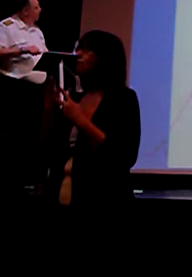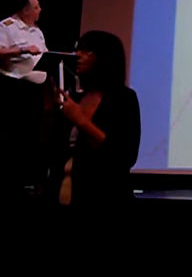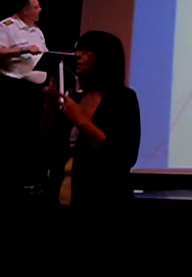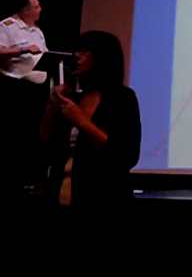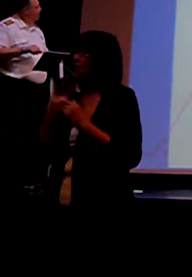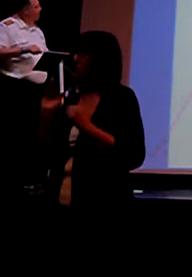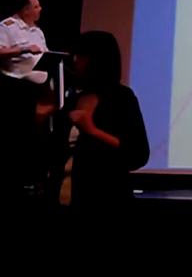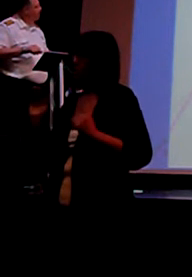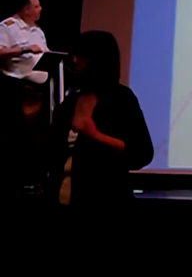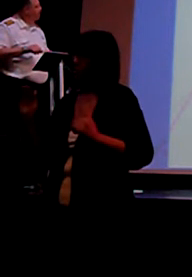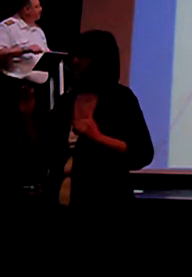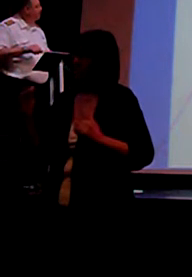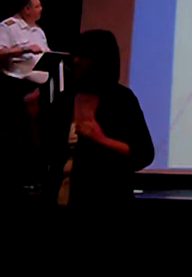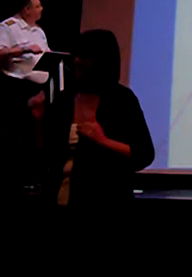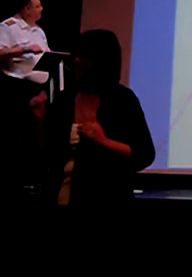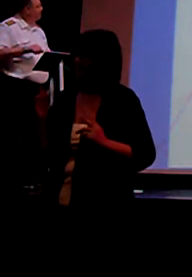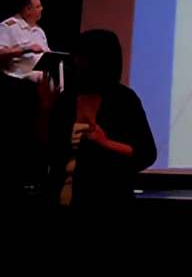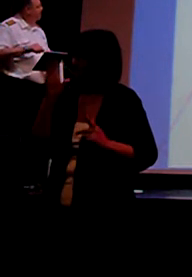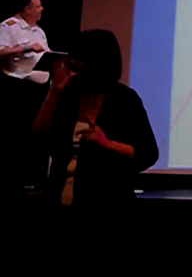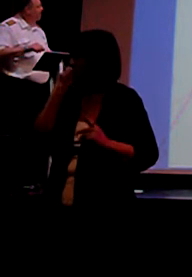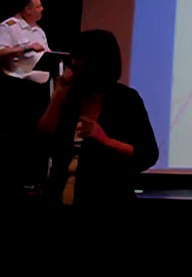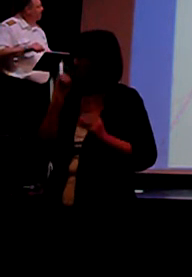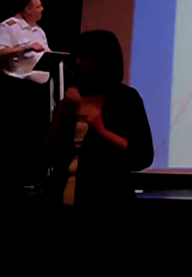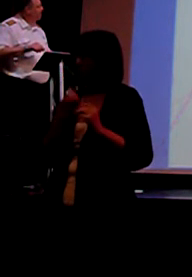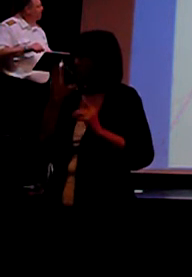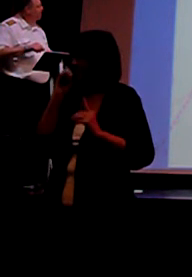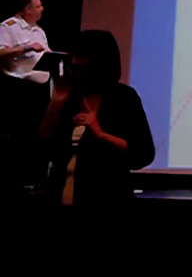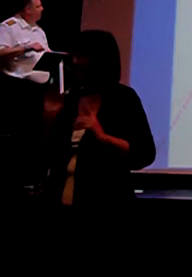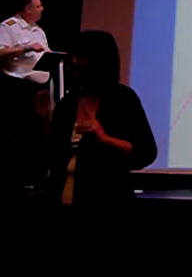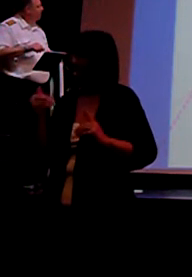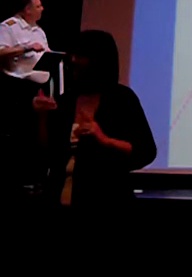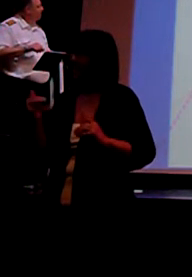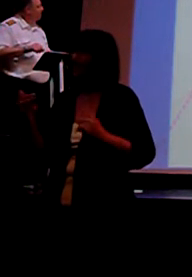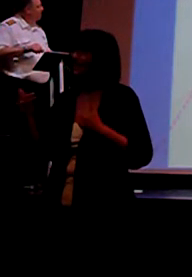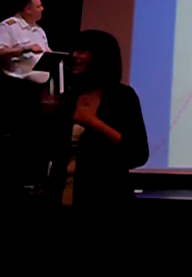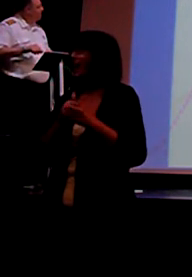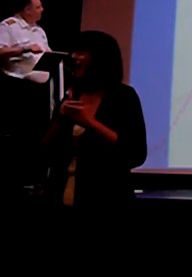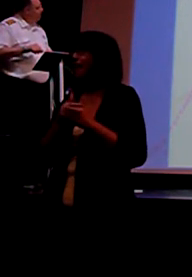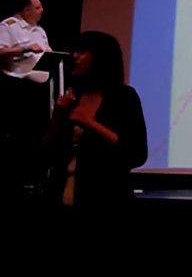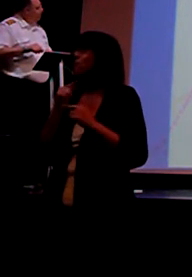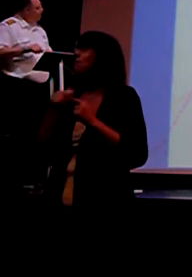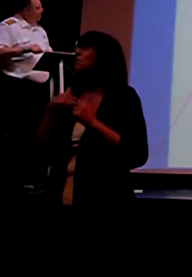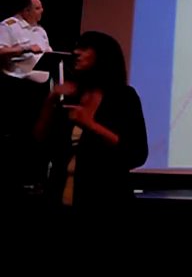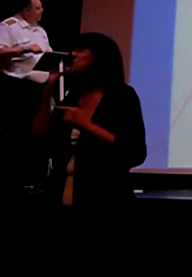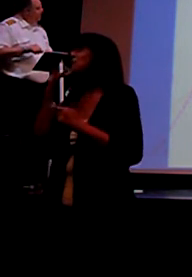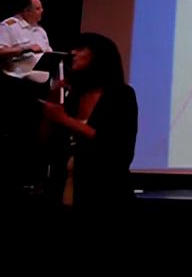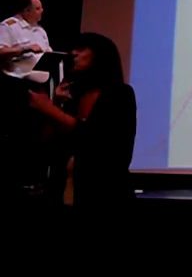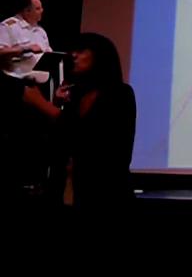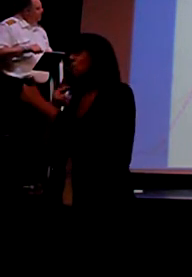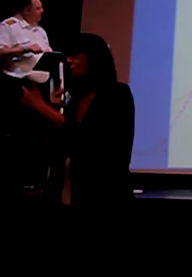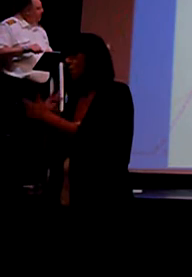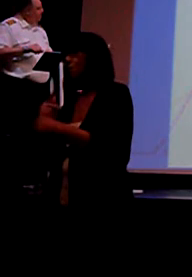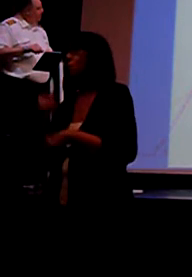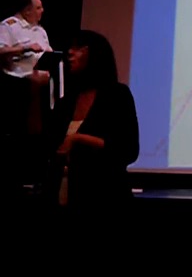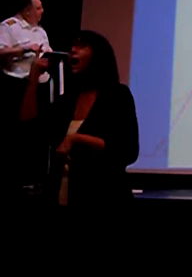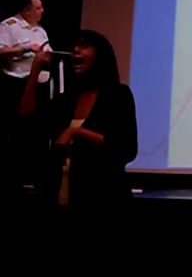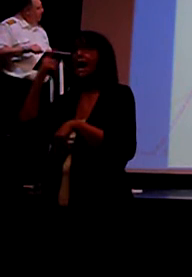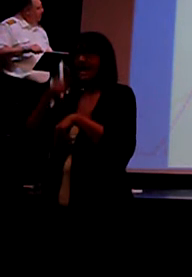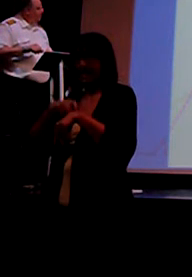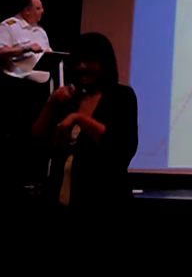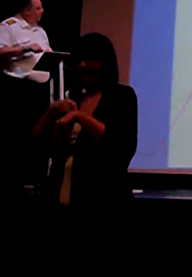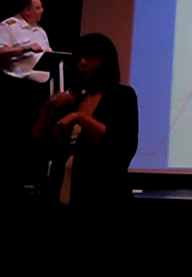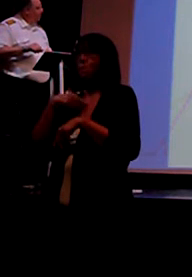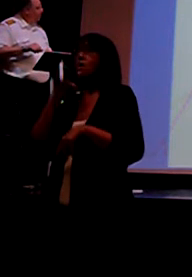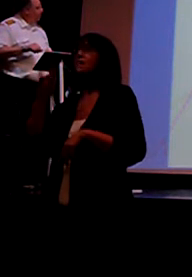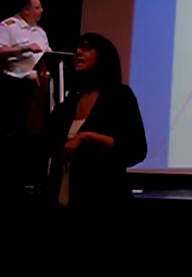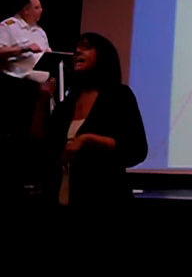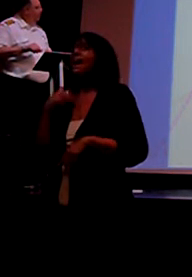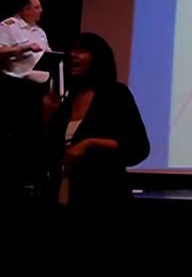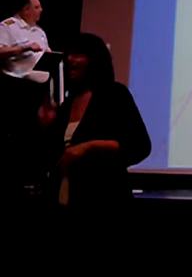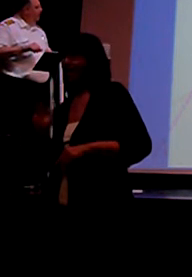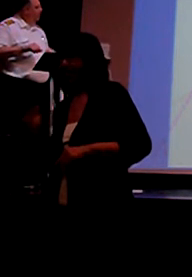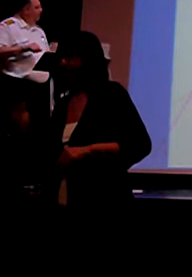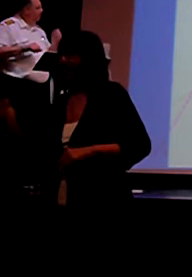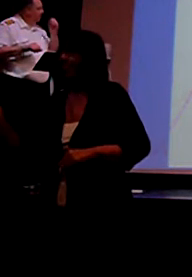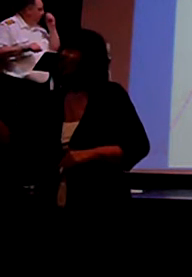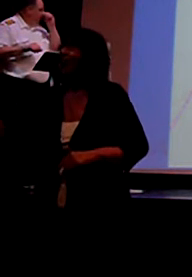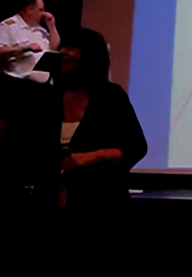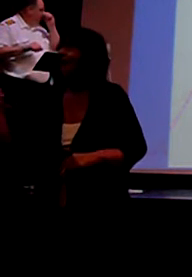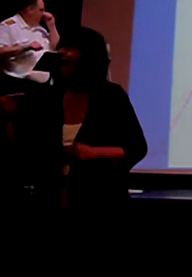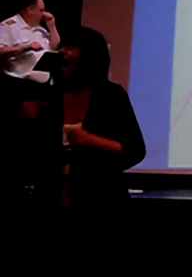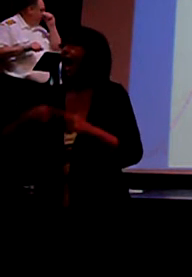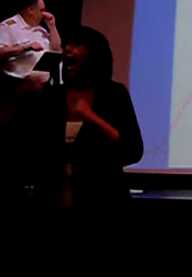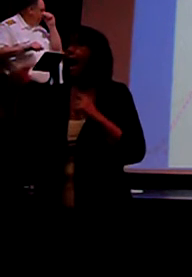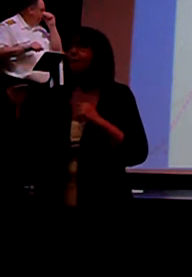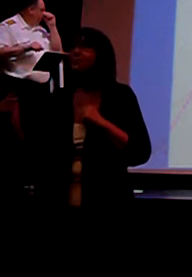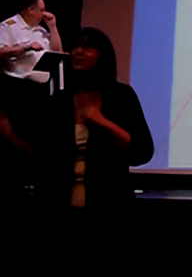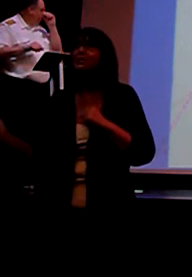turn here, but it's tighter, and then dock here. One of the times we had to go in and dock on this side of the